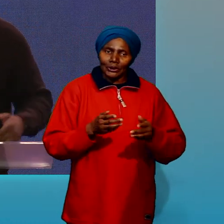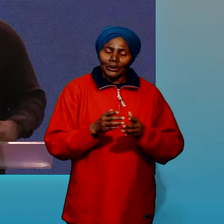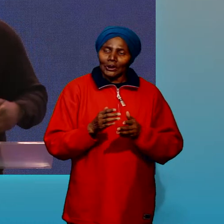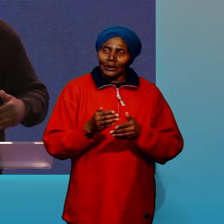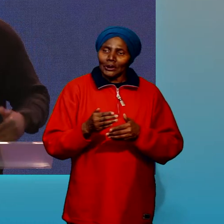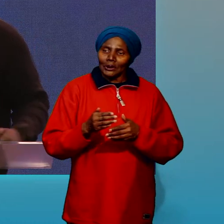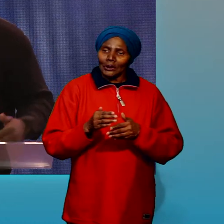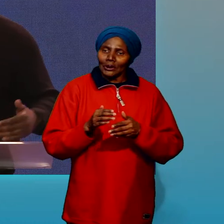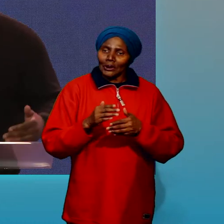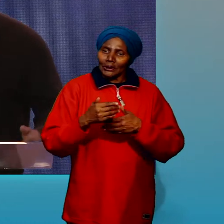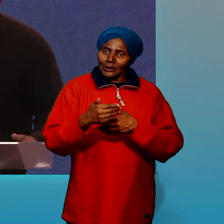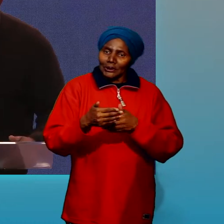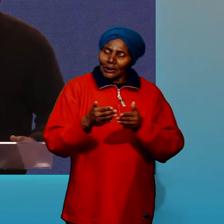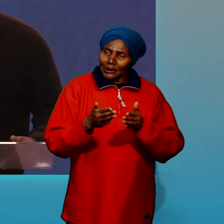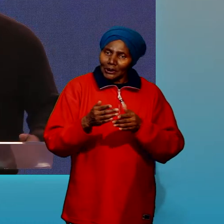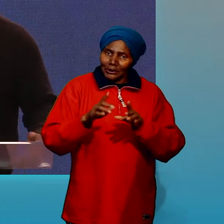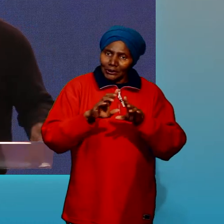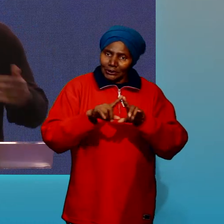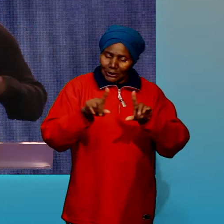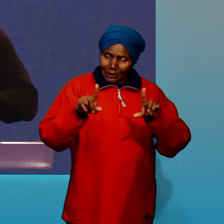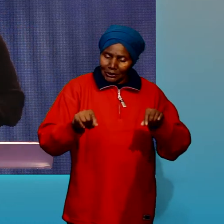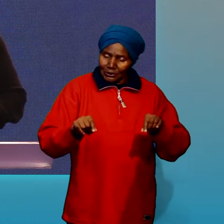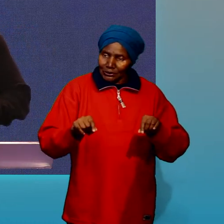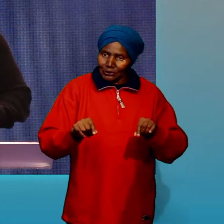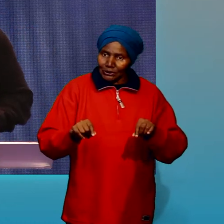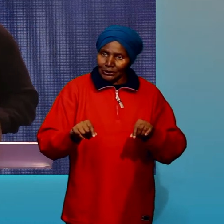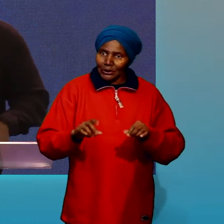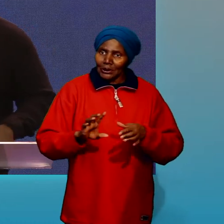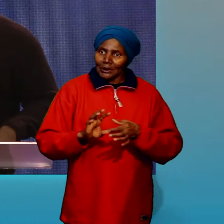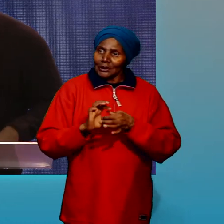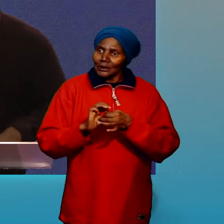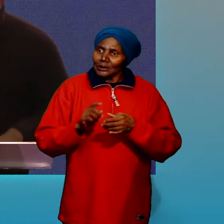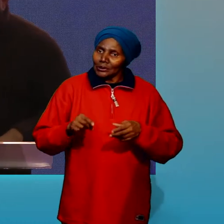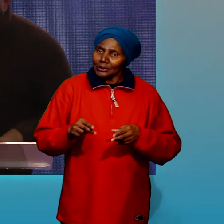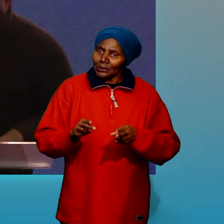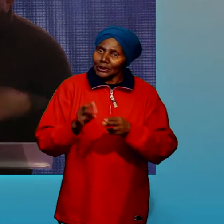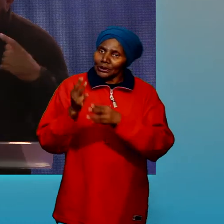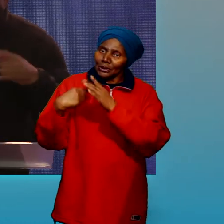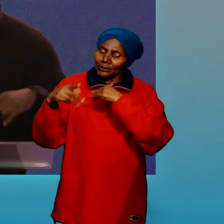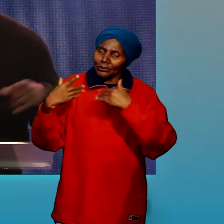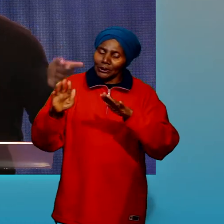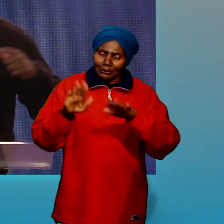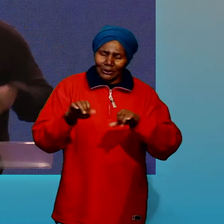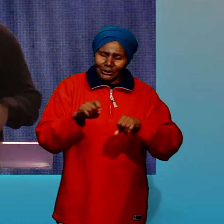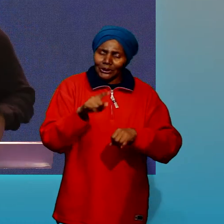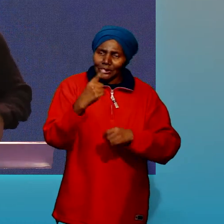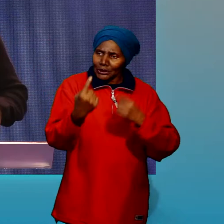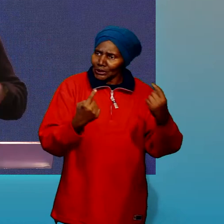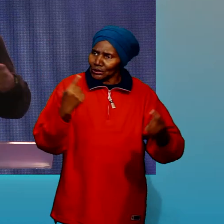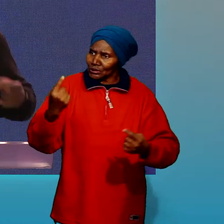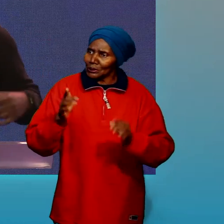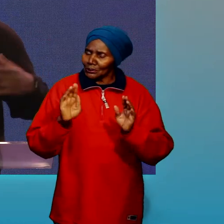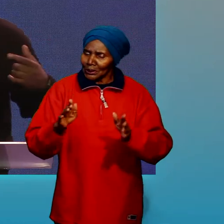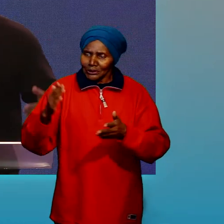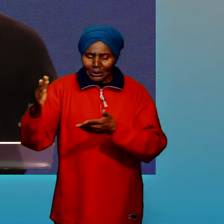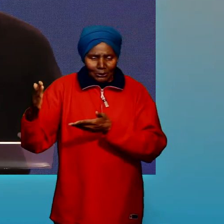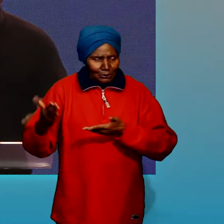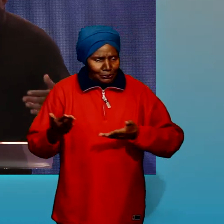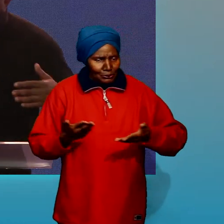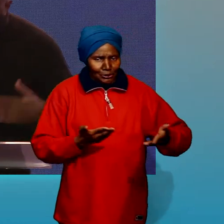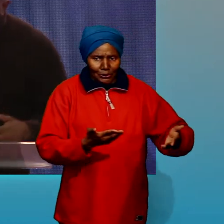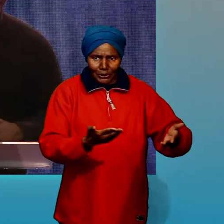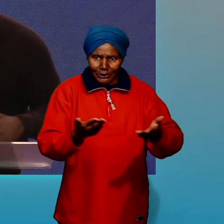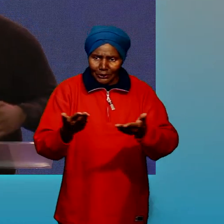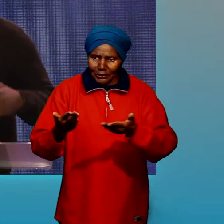the way the Lord your God has blessed you. I'll say it again. Each of you must bring a gift